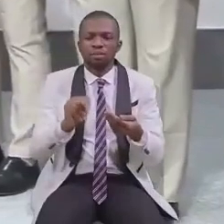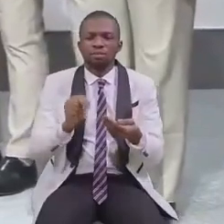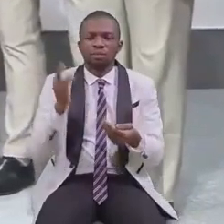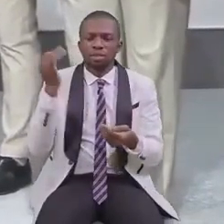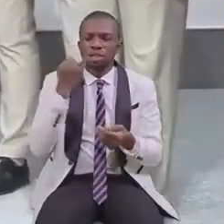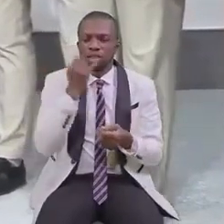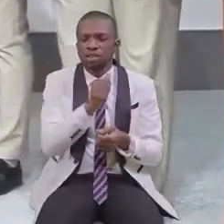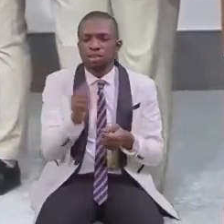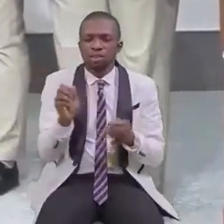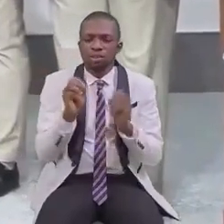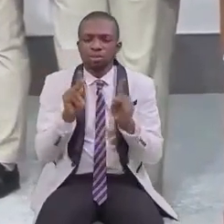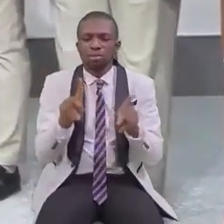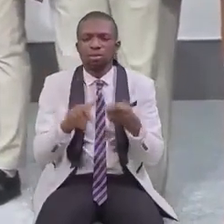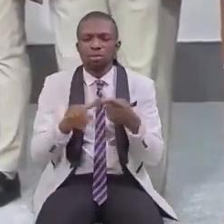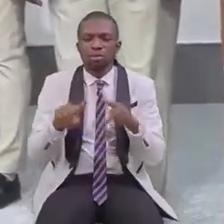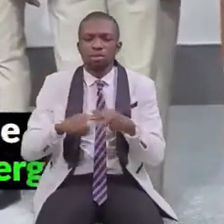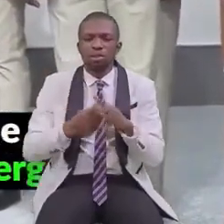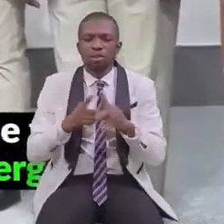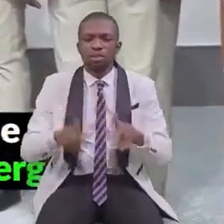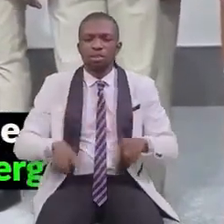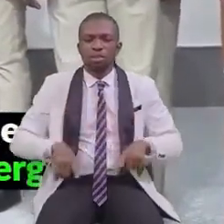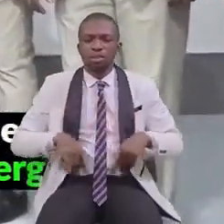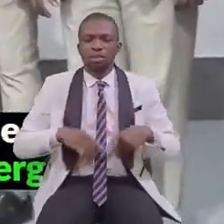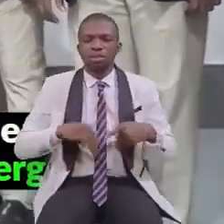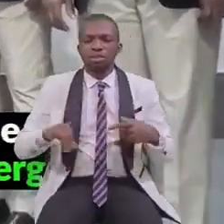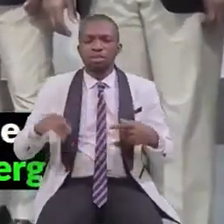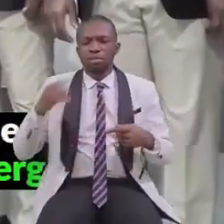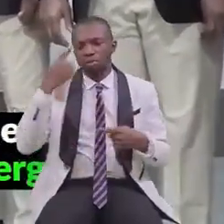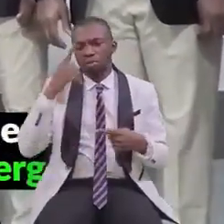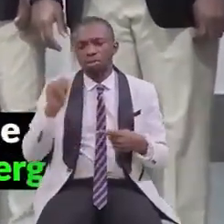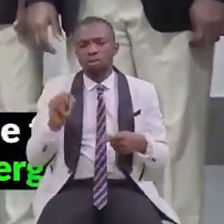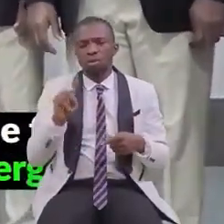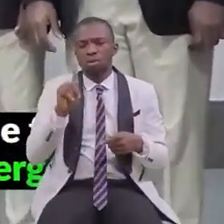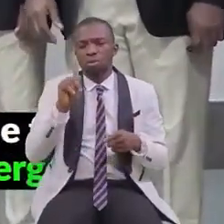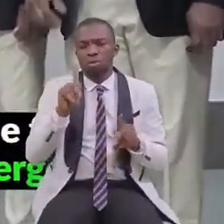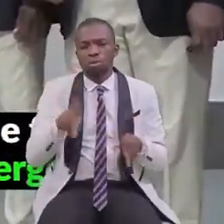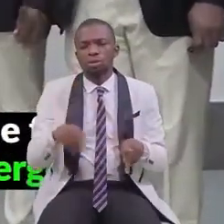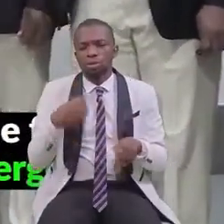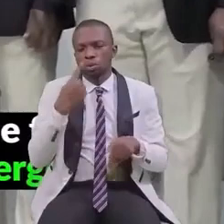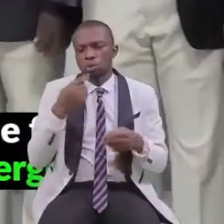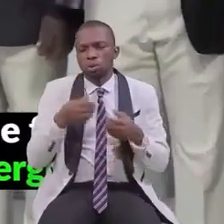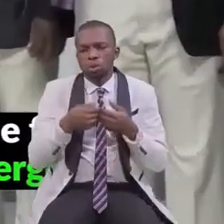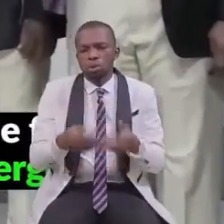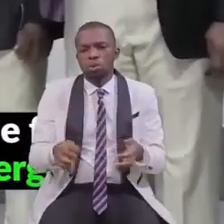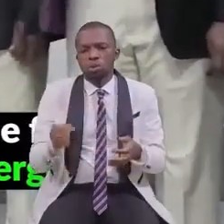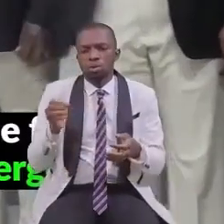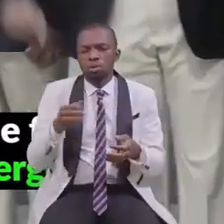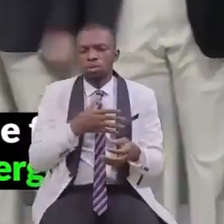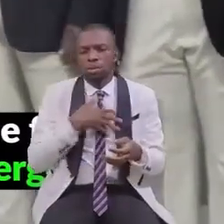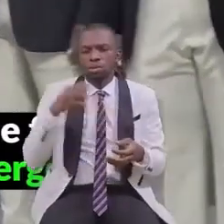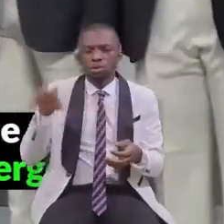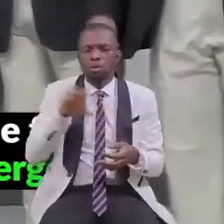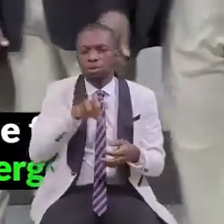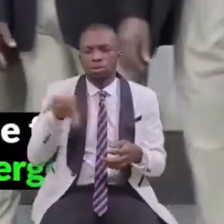is a chance to start living for the one who's lost and wandering from